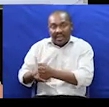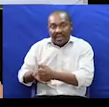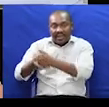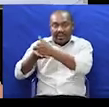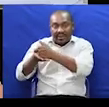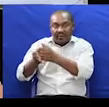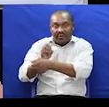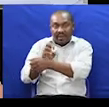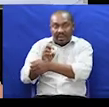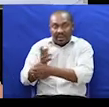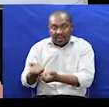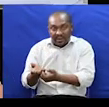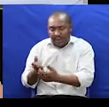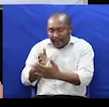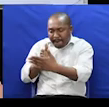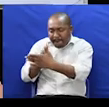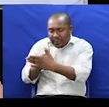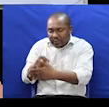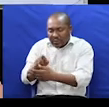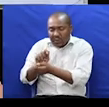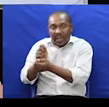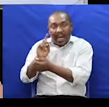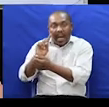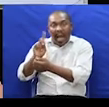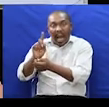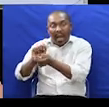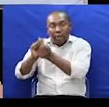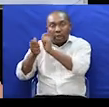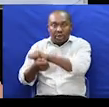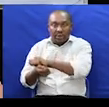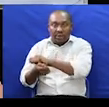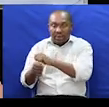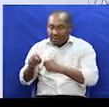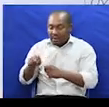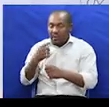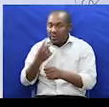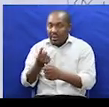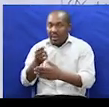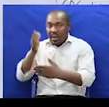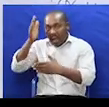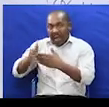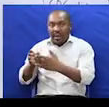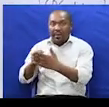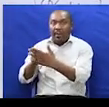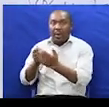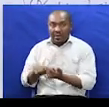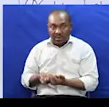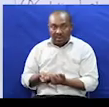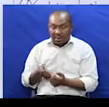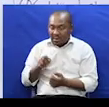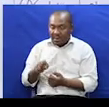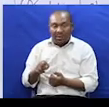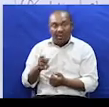at complete, there will be the color change, so that we say it is an end point. And from there, we say that that is